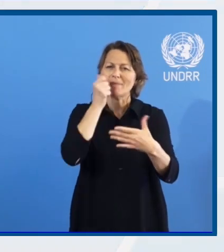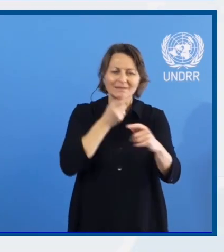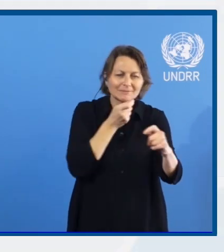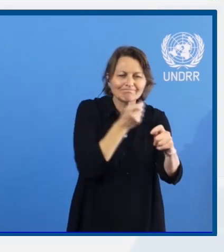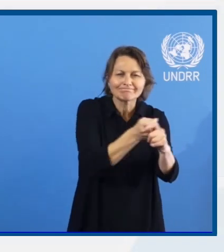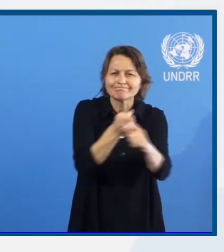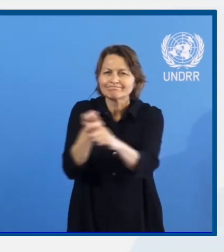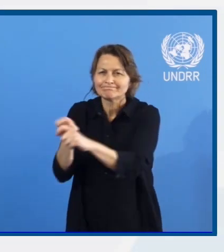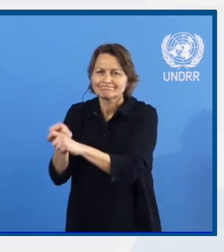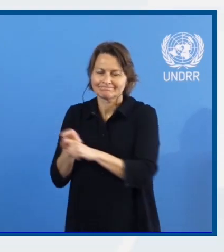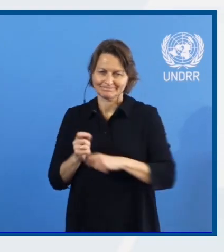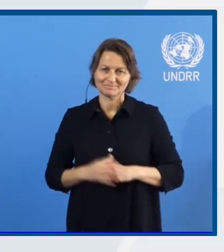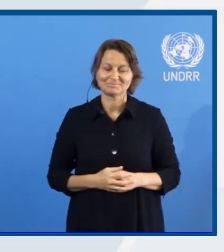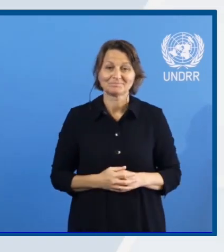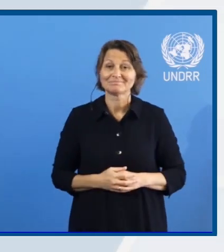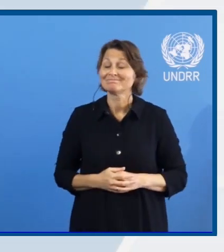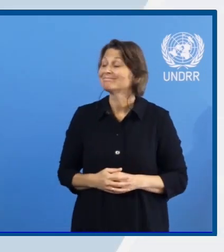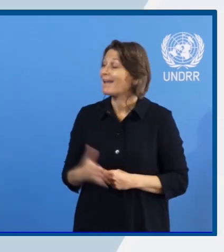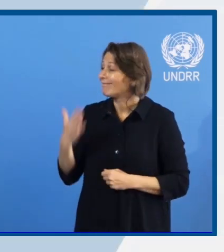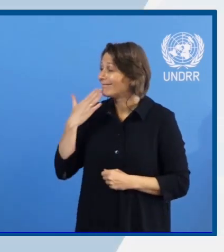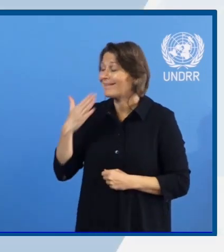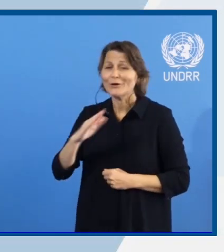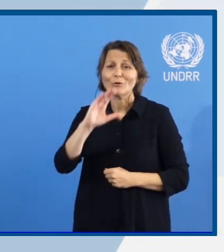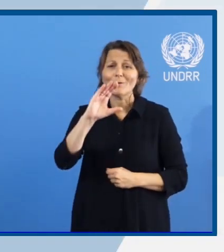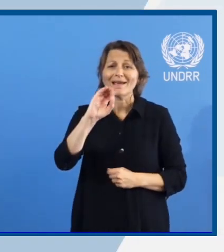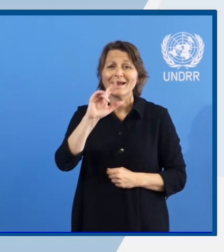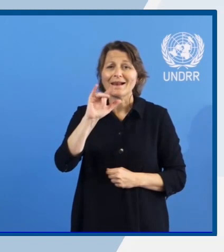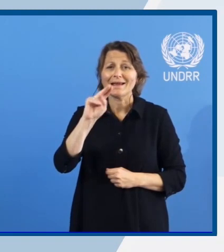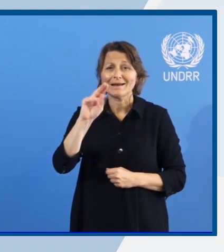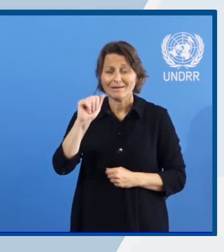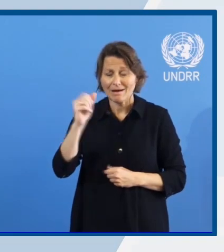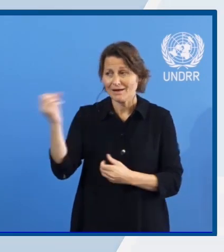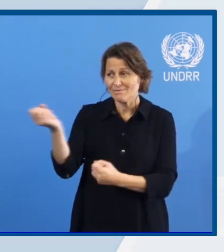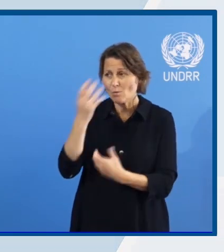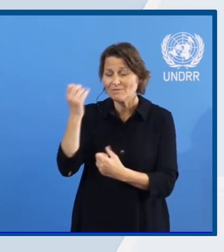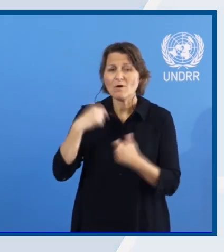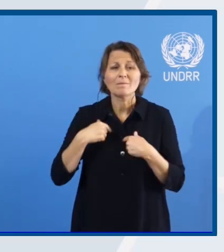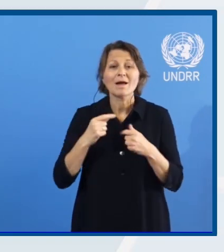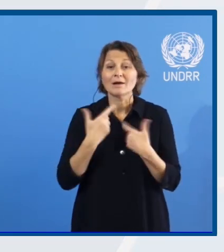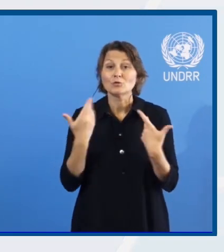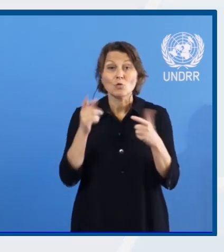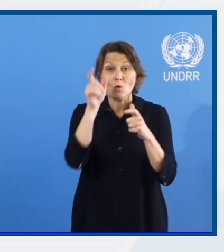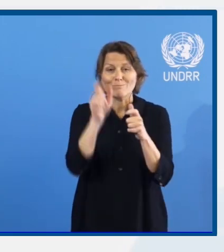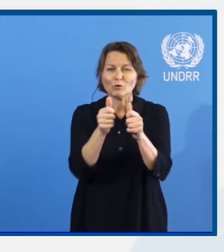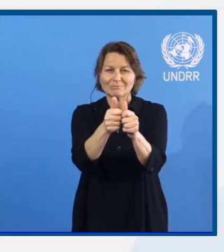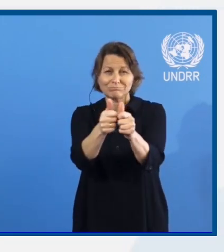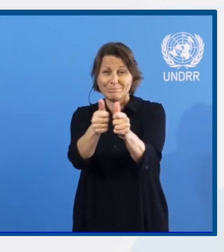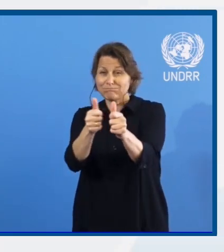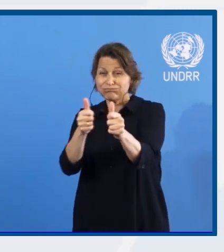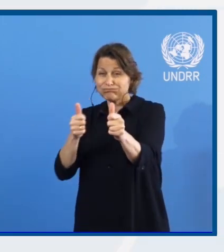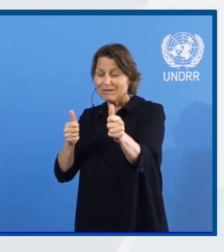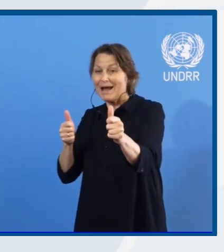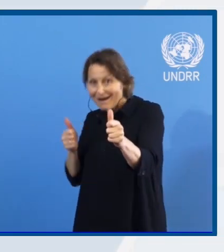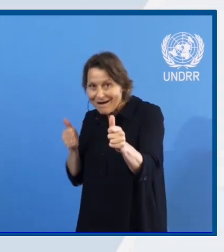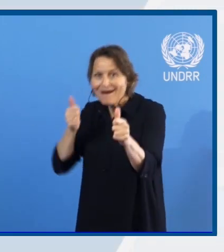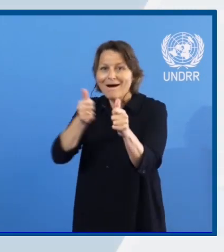We also heard from Elena, and thanks for reminding us of leaving no one behind and the important principles that